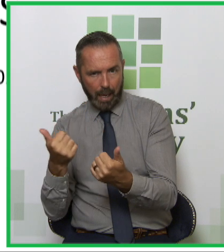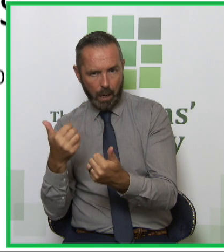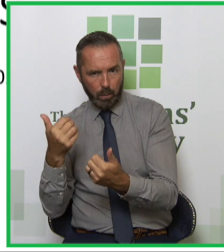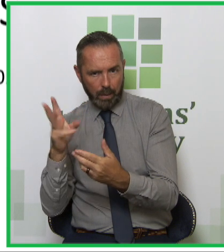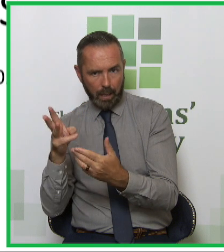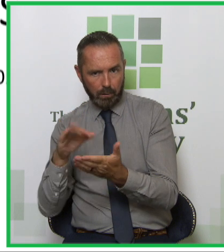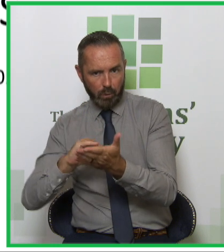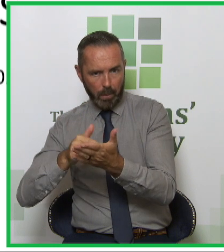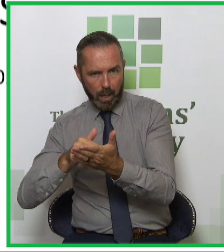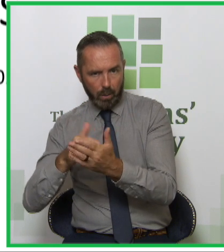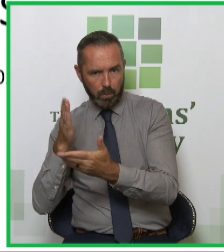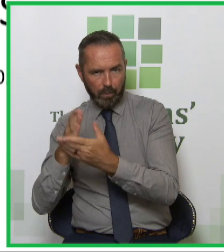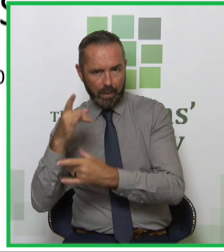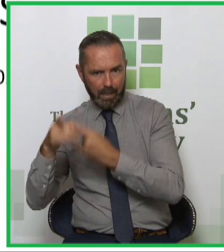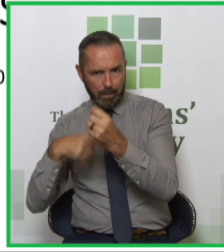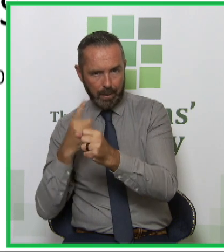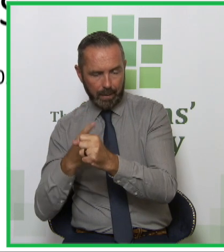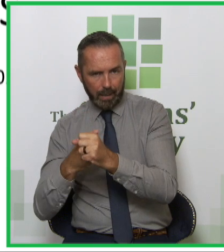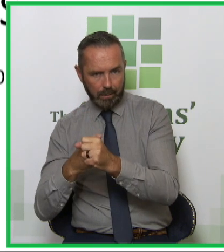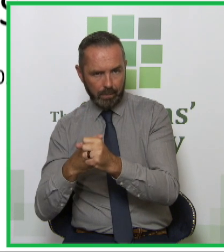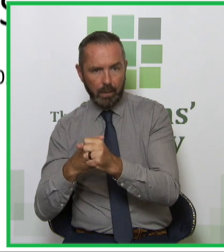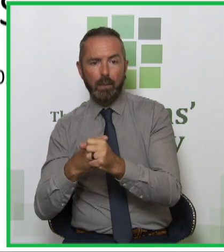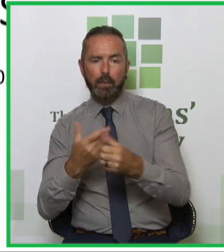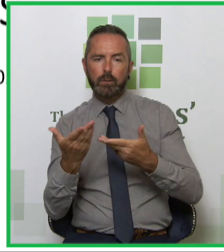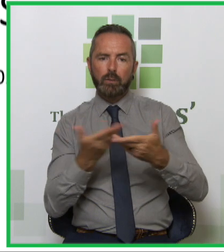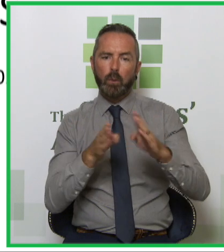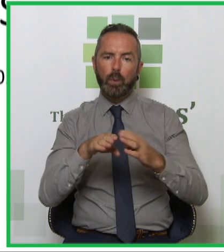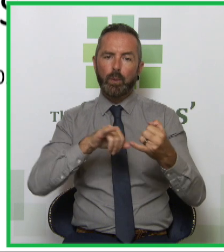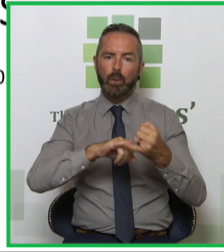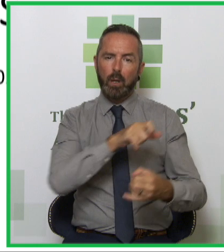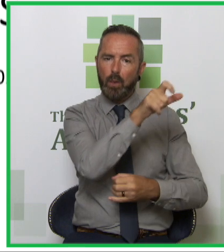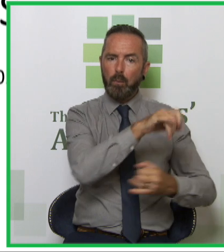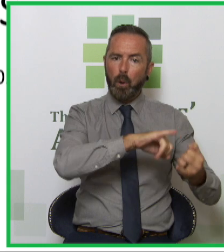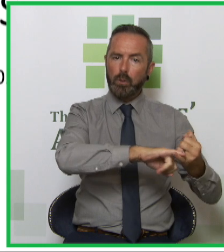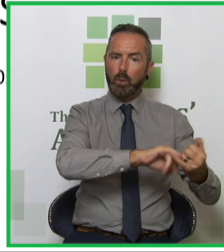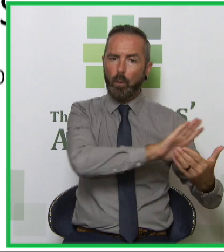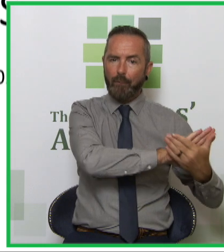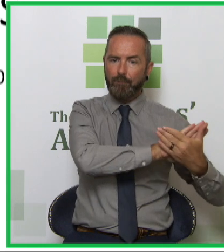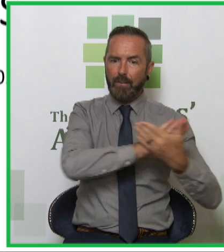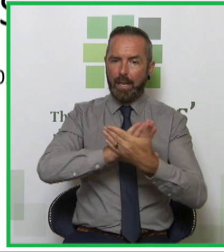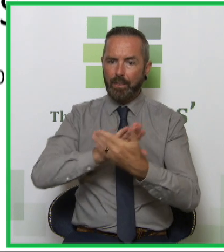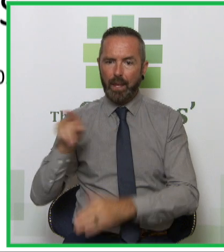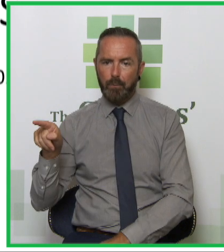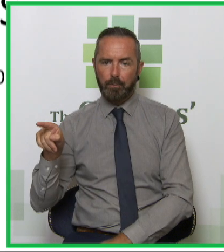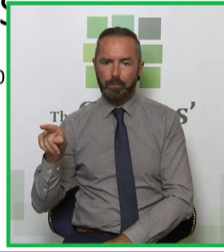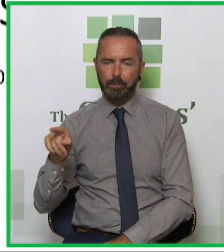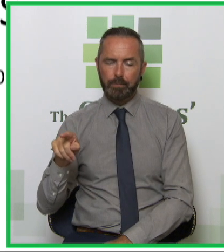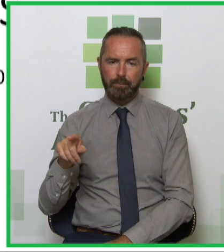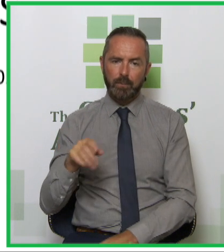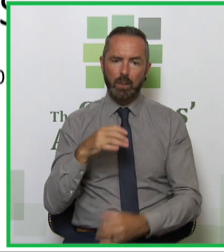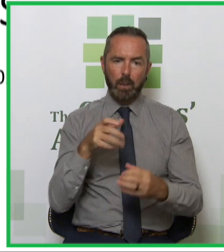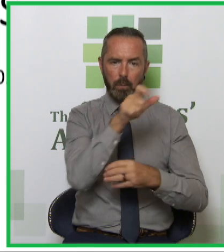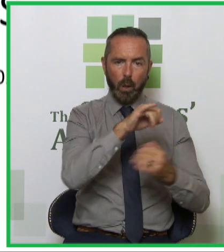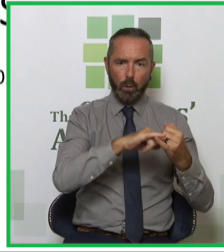address, repair, and prevent the harm that was done. It is also voluntary and facilitated by a professional. And importantly, this